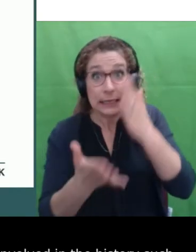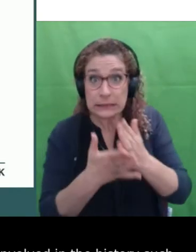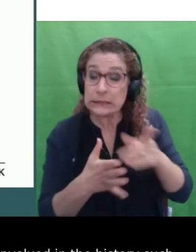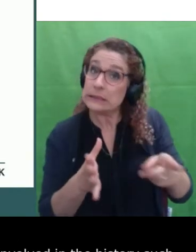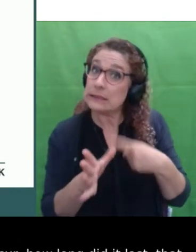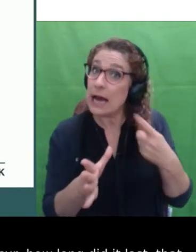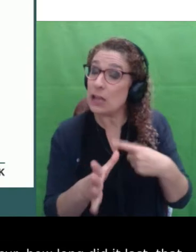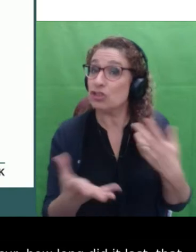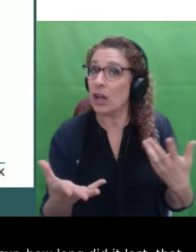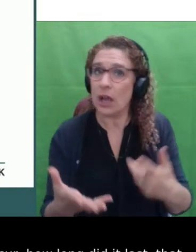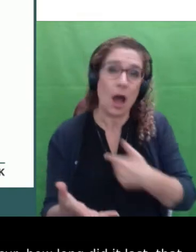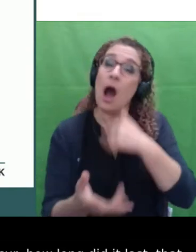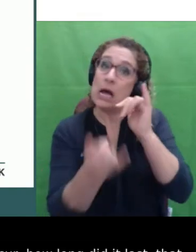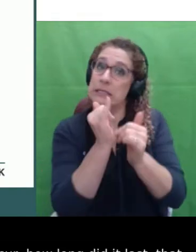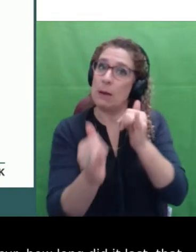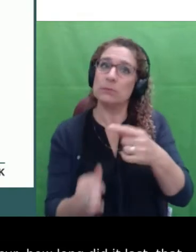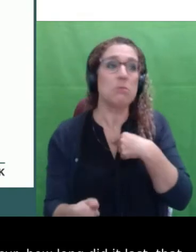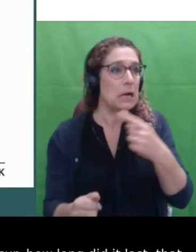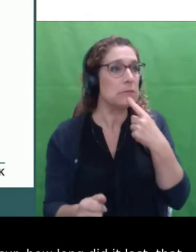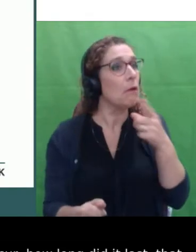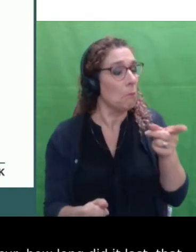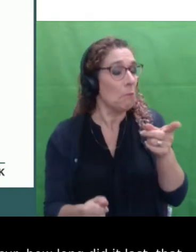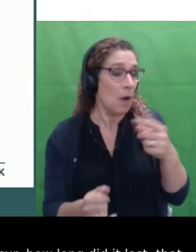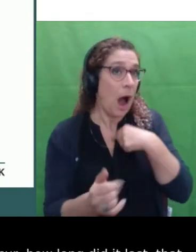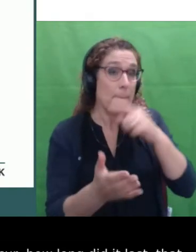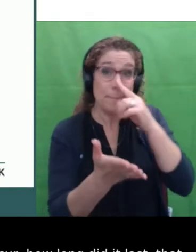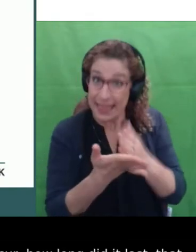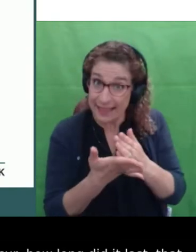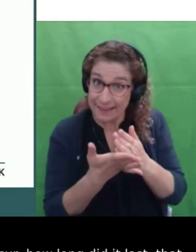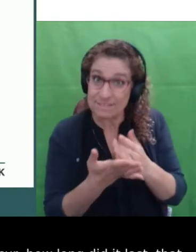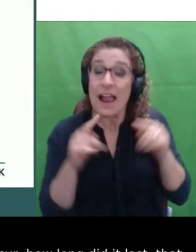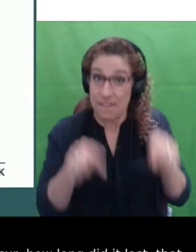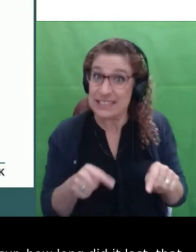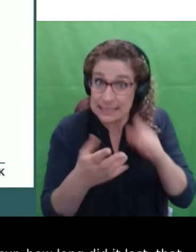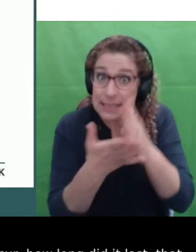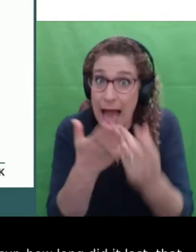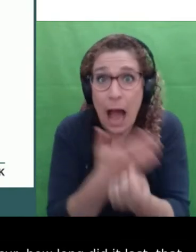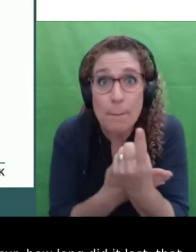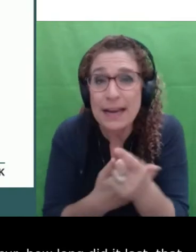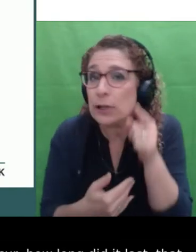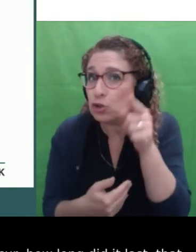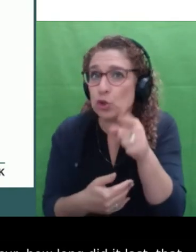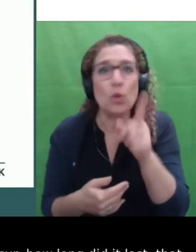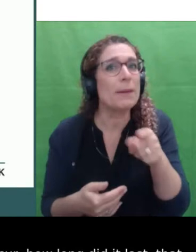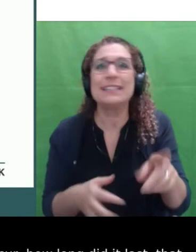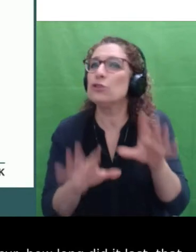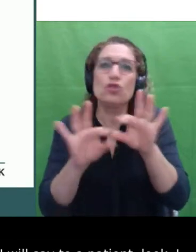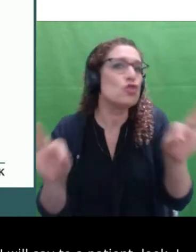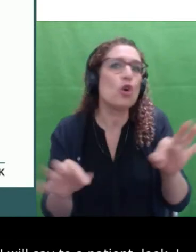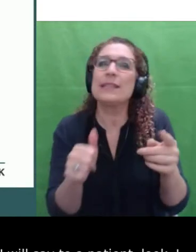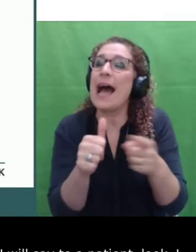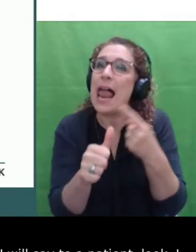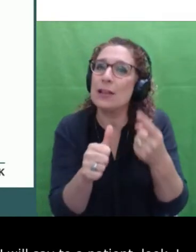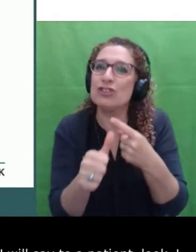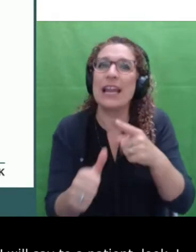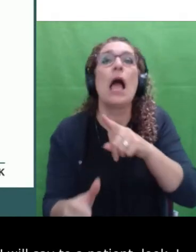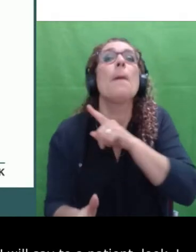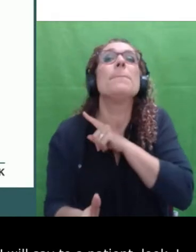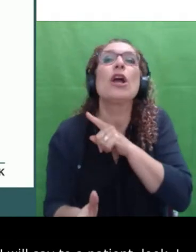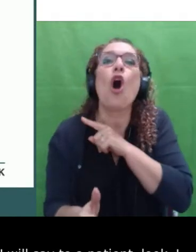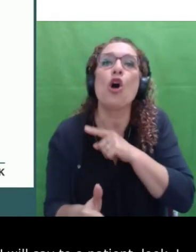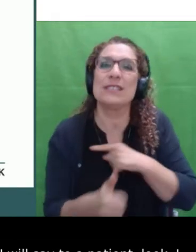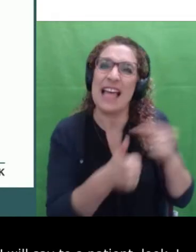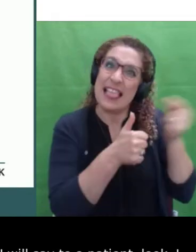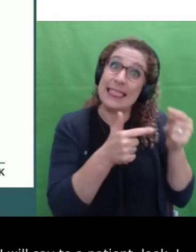patient look you know i do believe you this is definitely happening to you or your child but it's not a food allergy because you don't have these signs and symptoms